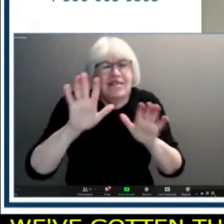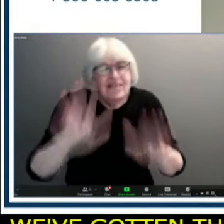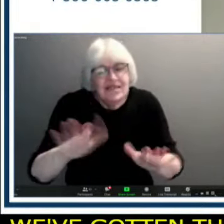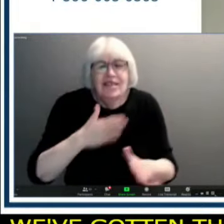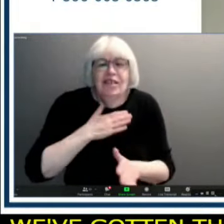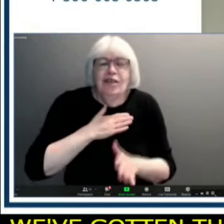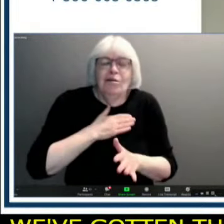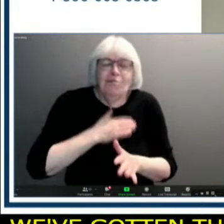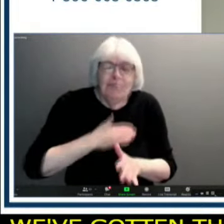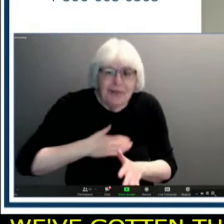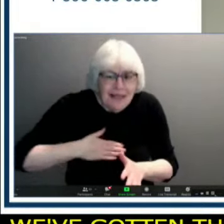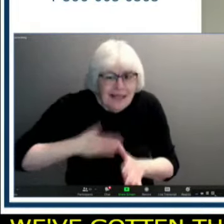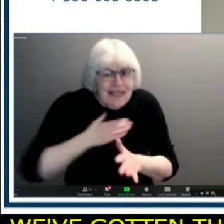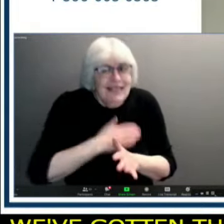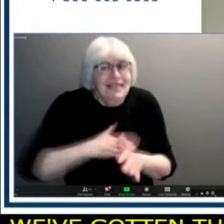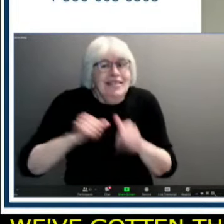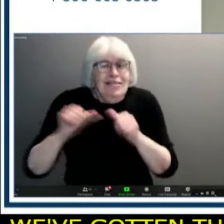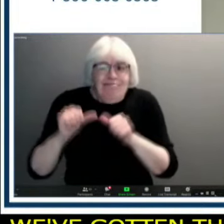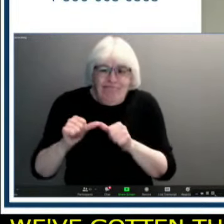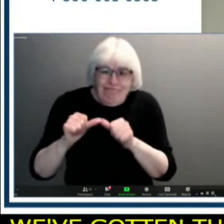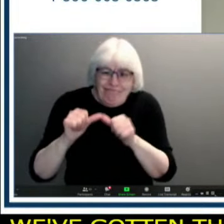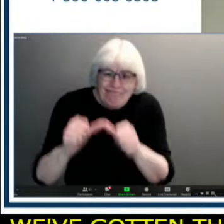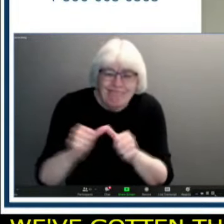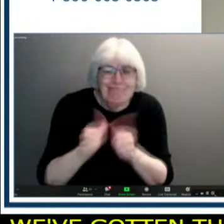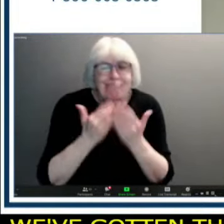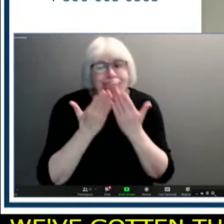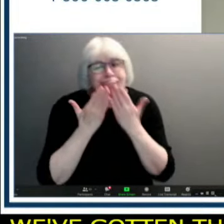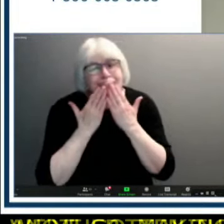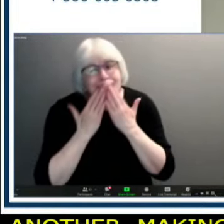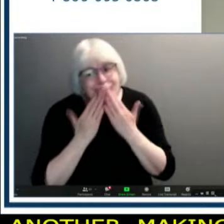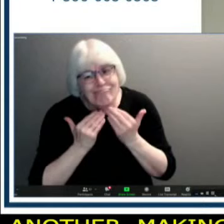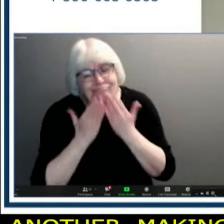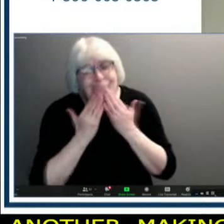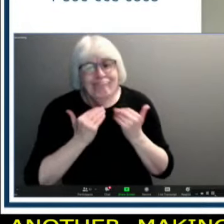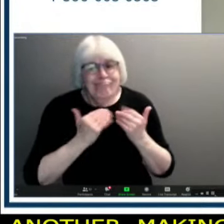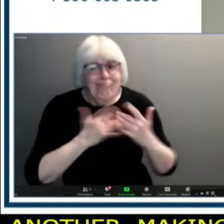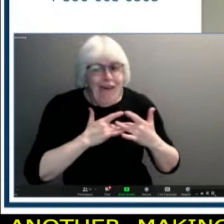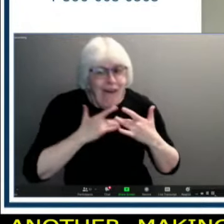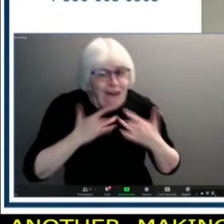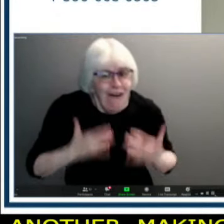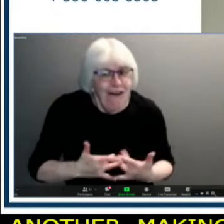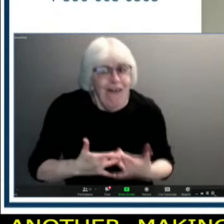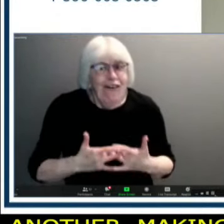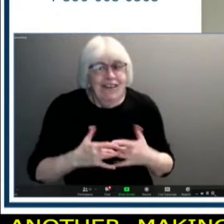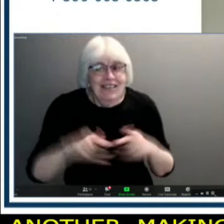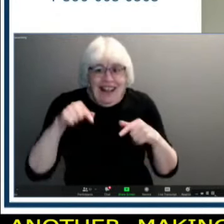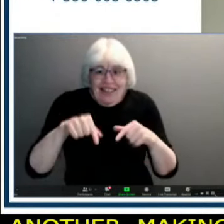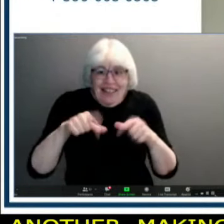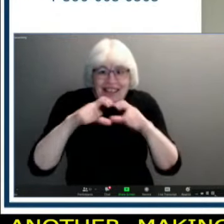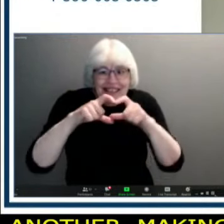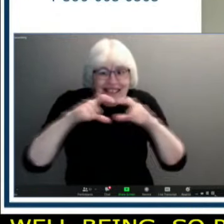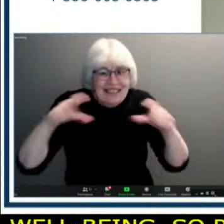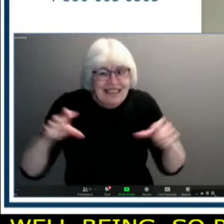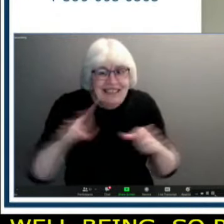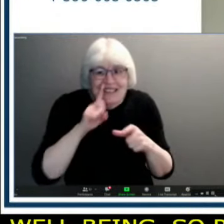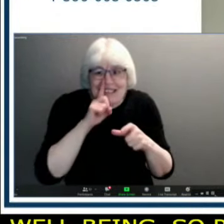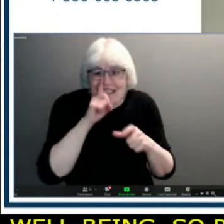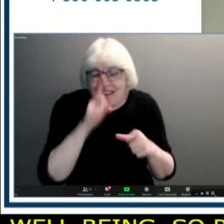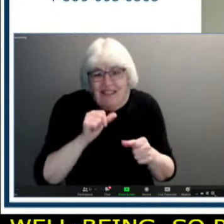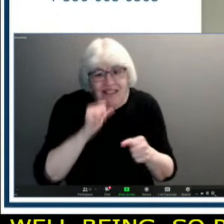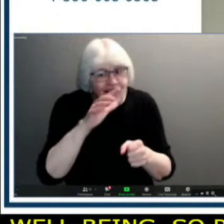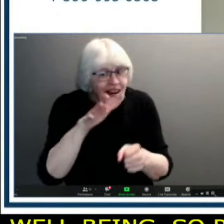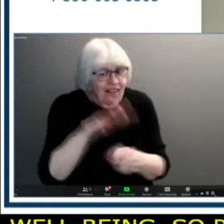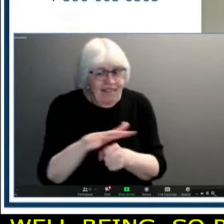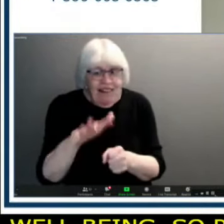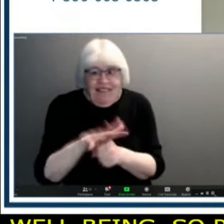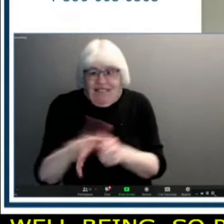now. We do not have an unlimited supply of rapid test kits. We are working rapidly to get as much as we can, but it's